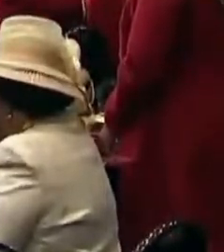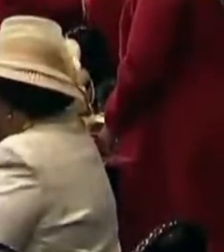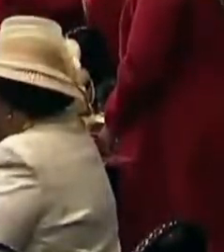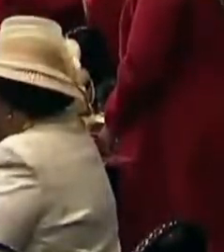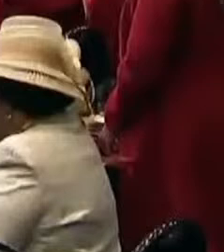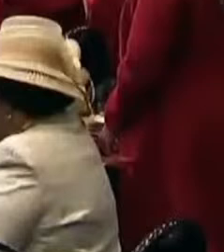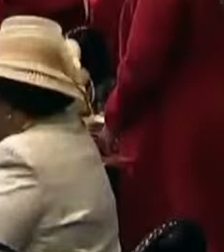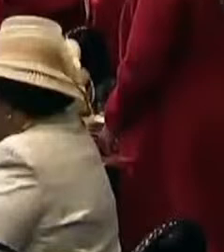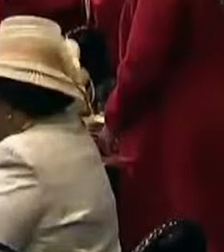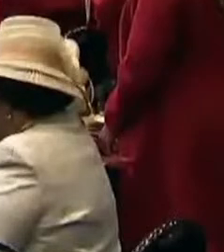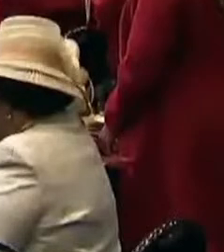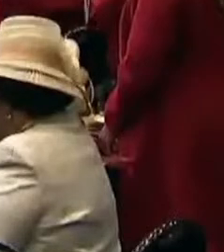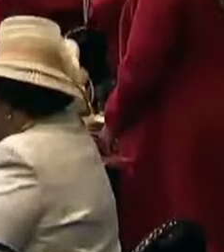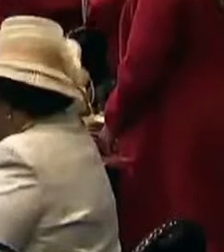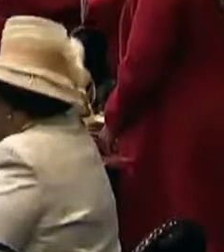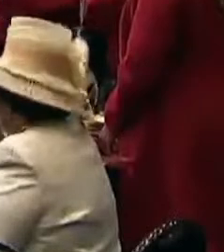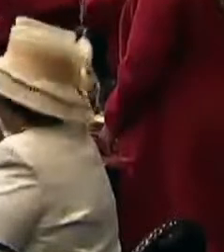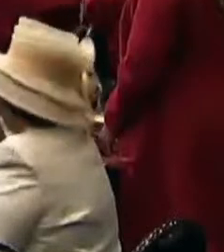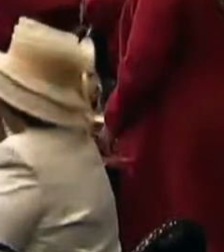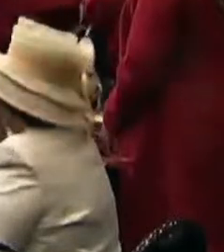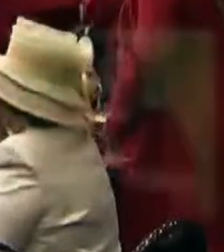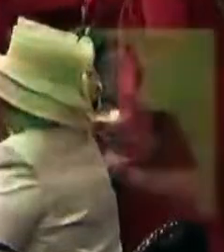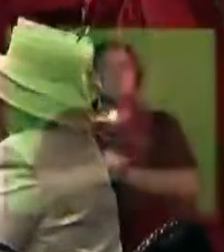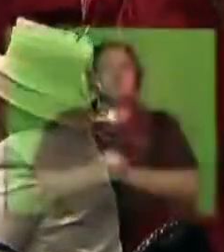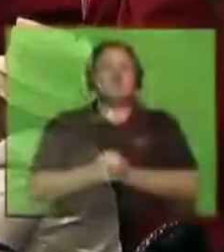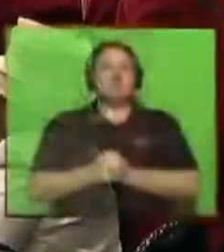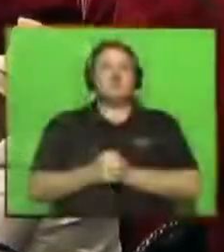You may be seated.